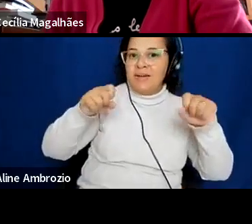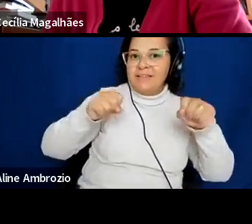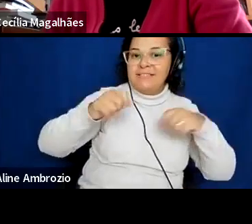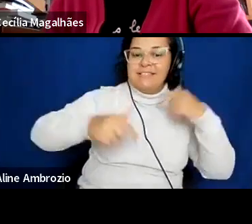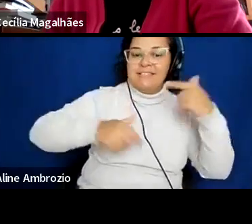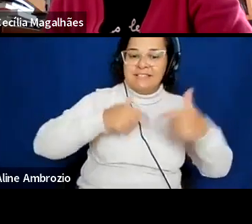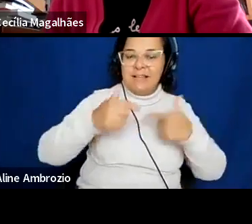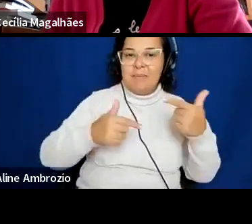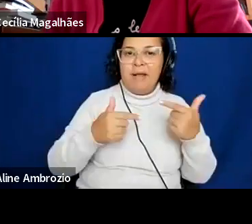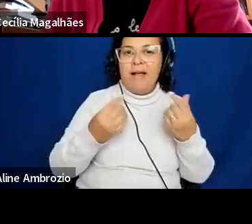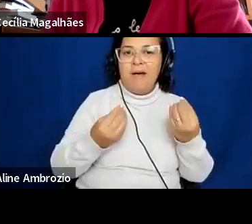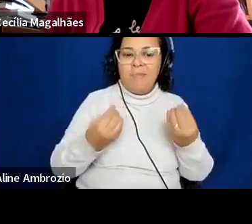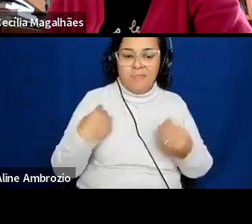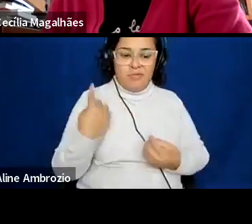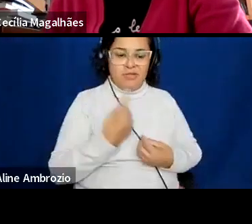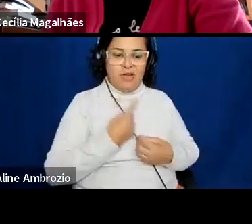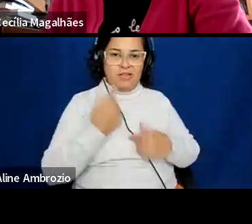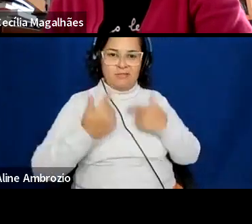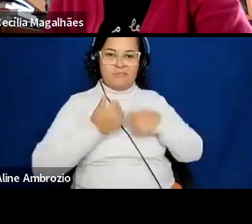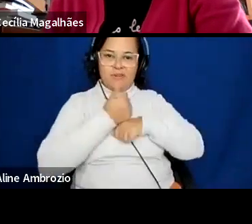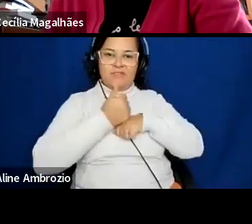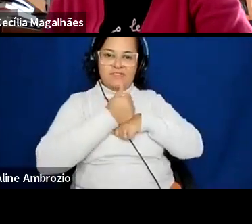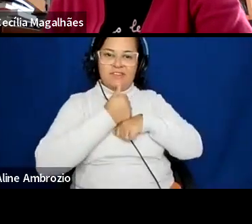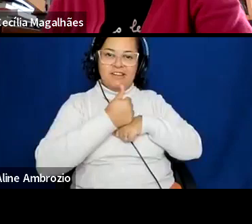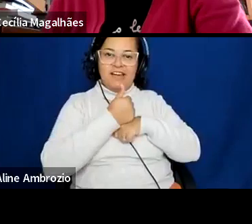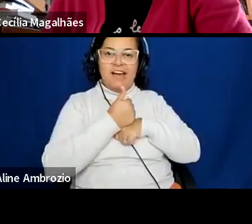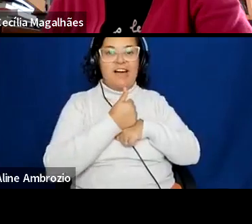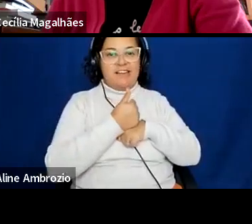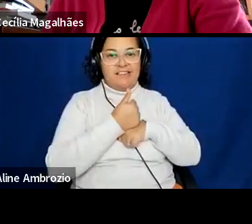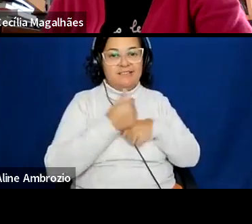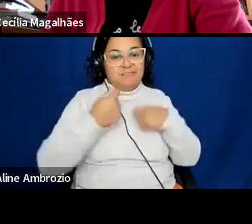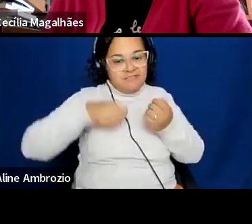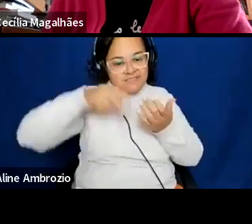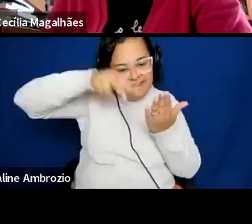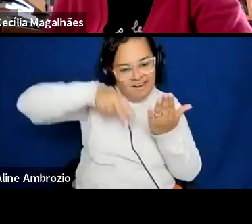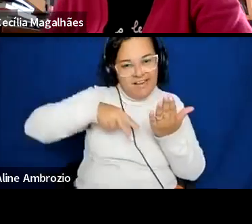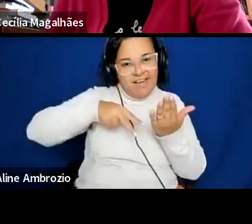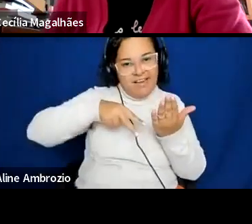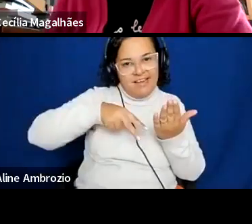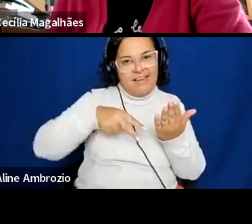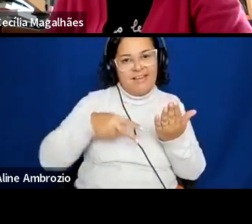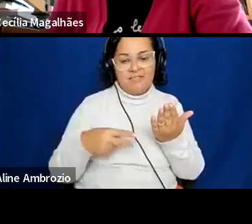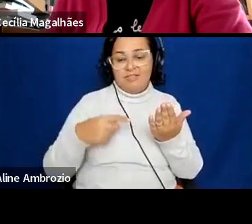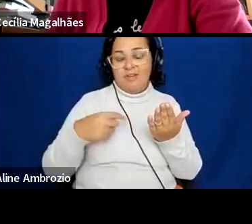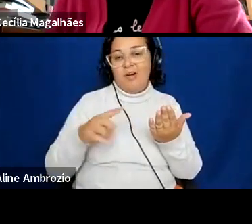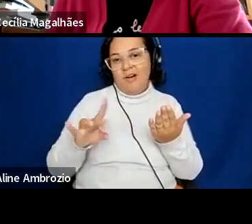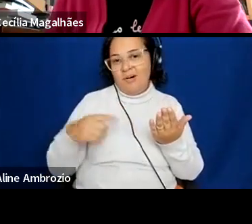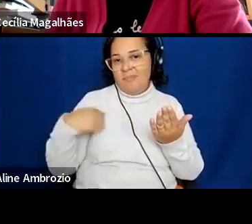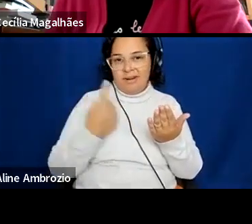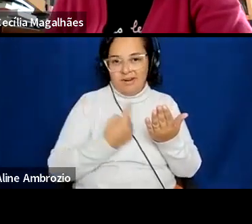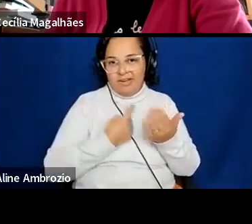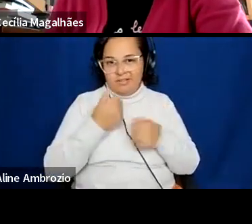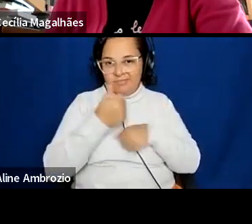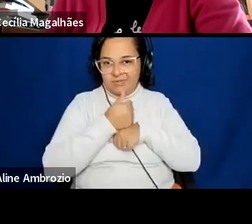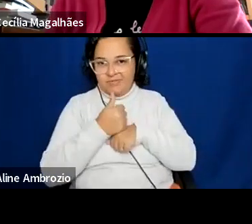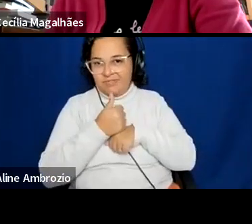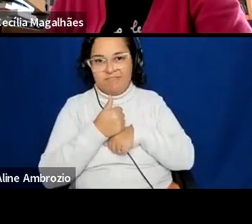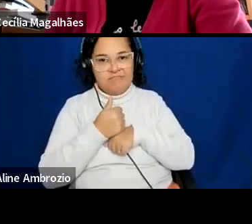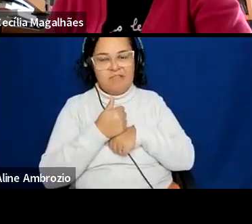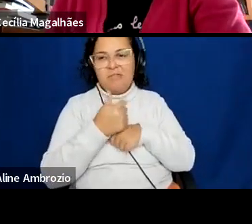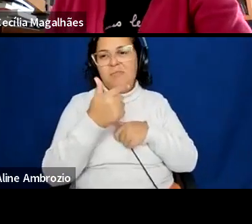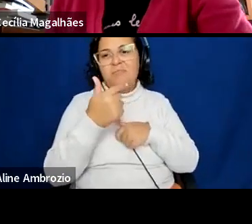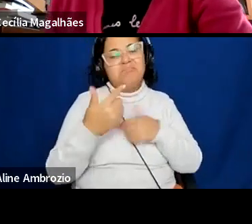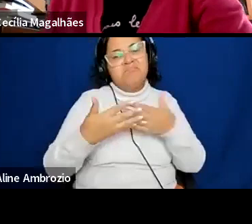essential text for us and for everyone, of course. So thank you very much. I especially like